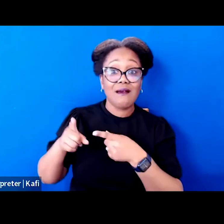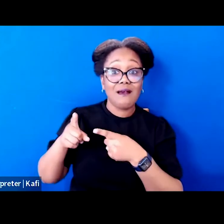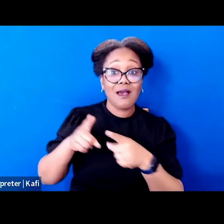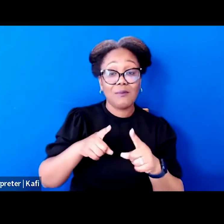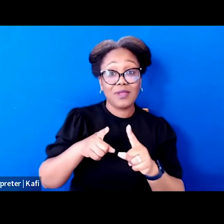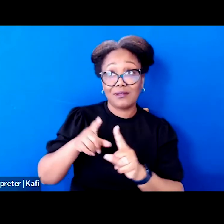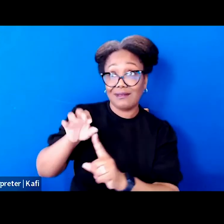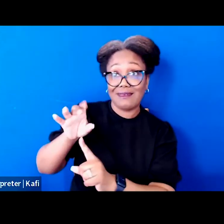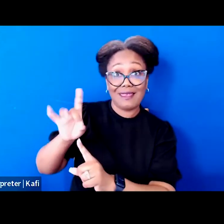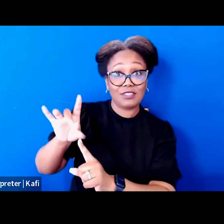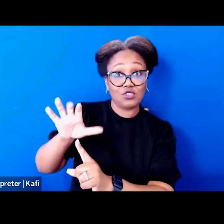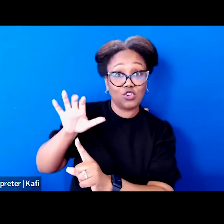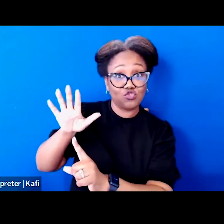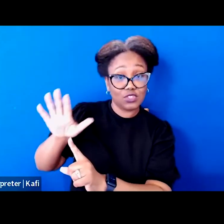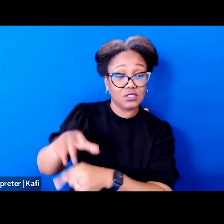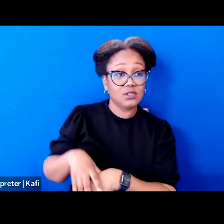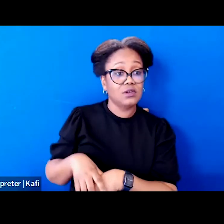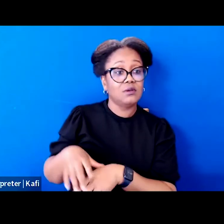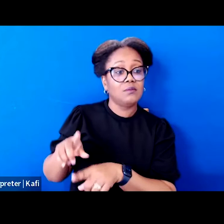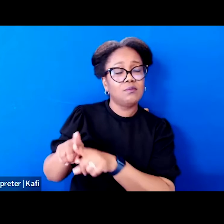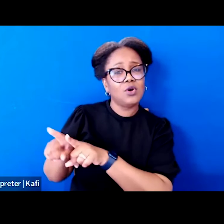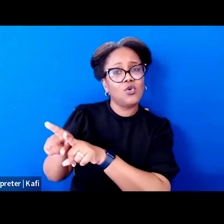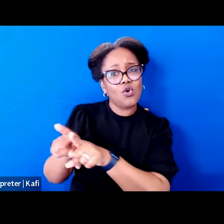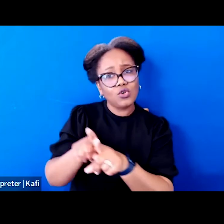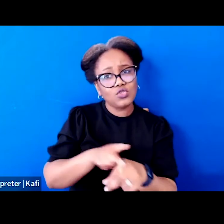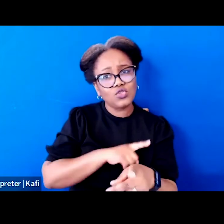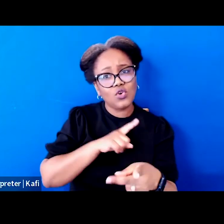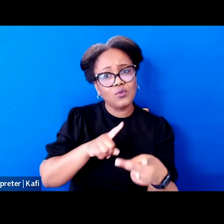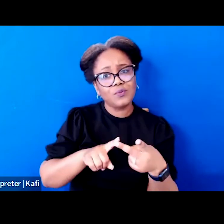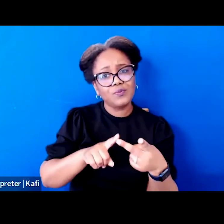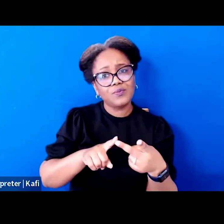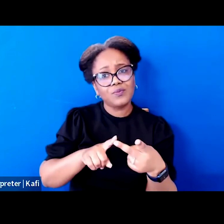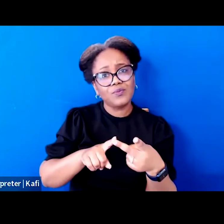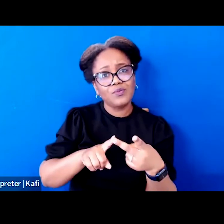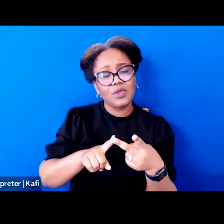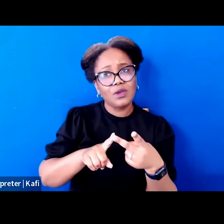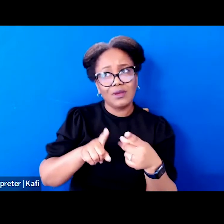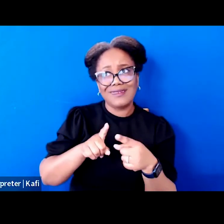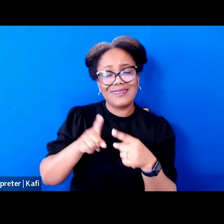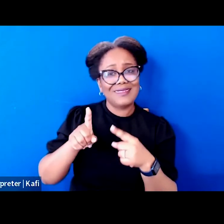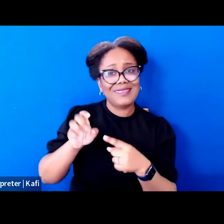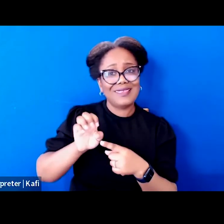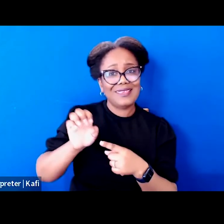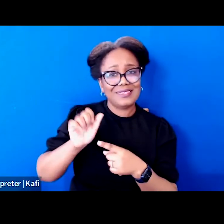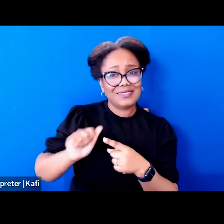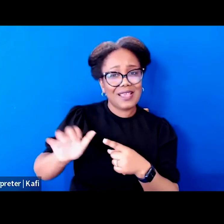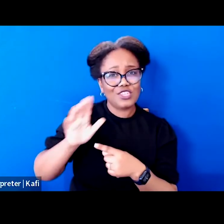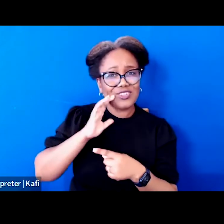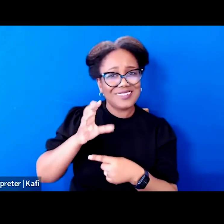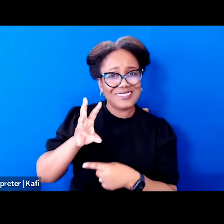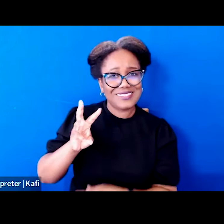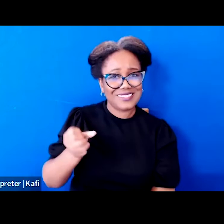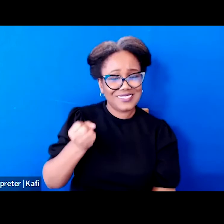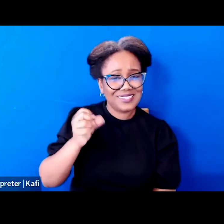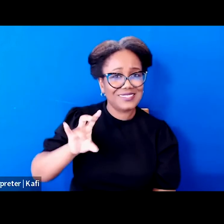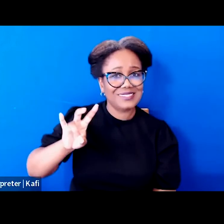and killings during the wars across Southeast Asia in the 60s and the 70s, in Laos,